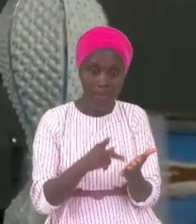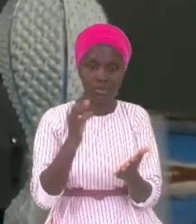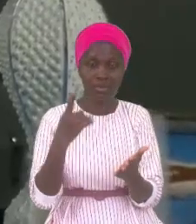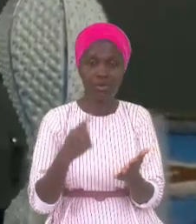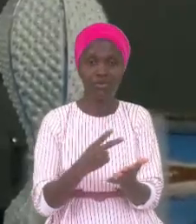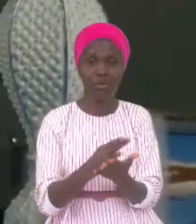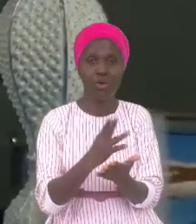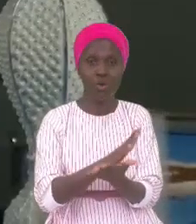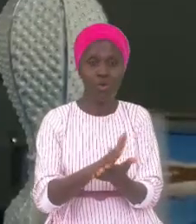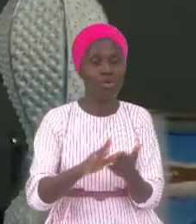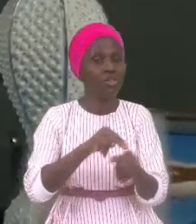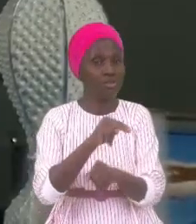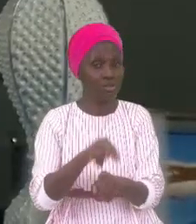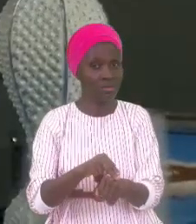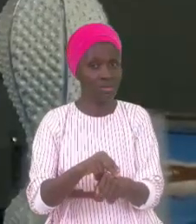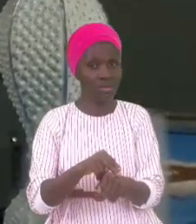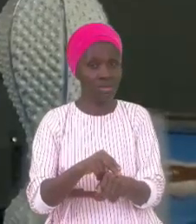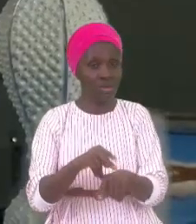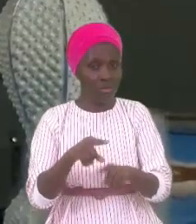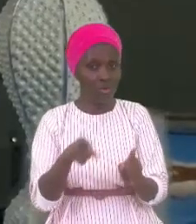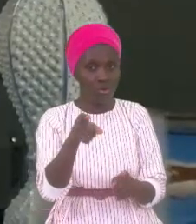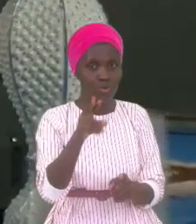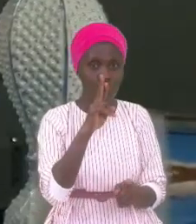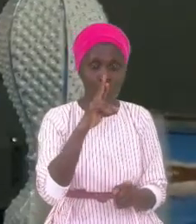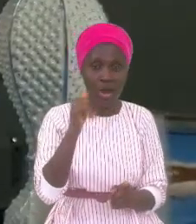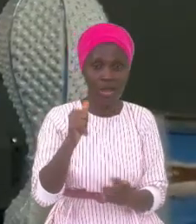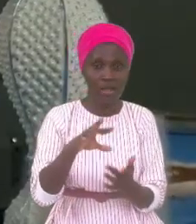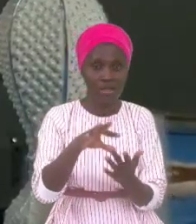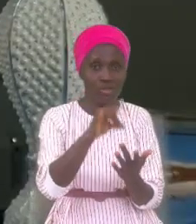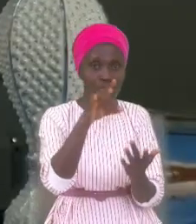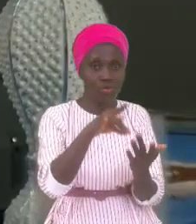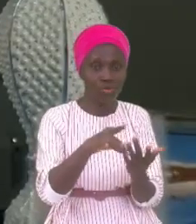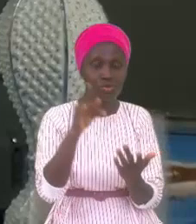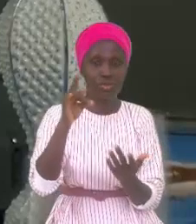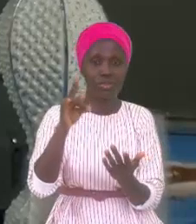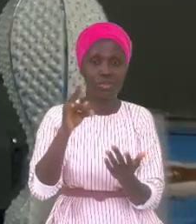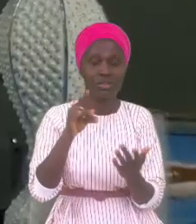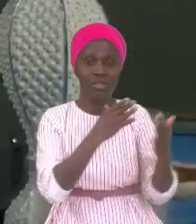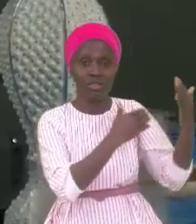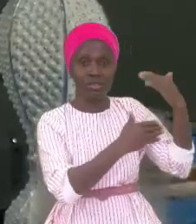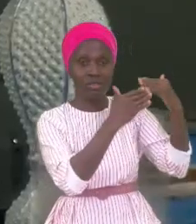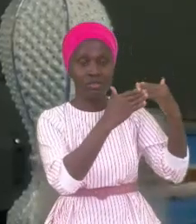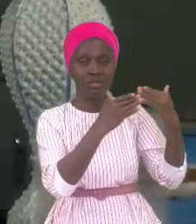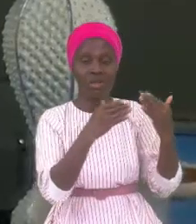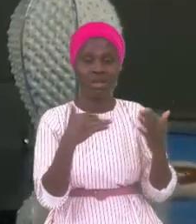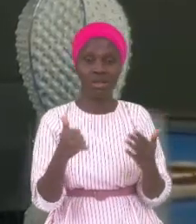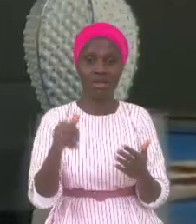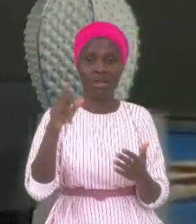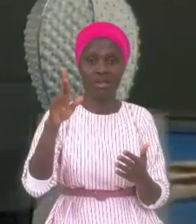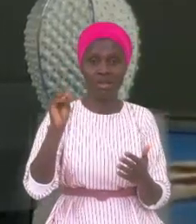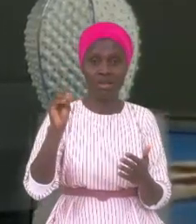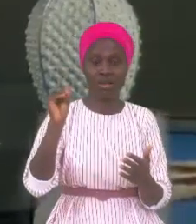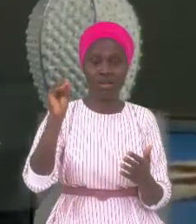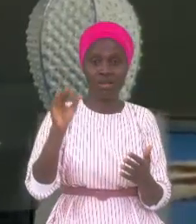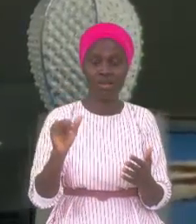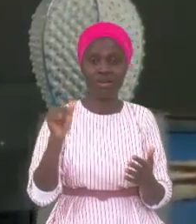ye are a chosen generation, a royal priesthood, and holy nation, a peculiar people,